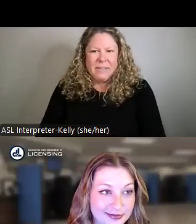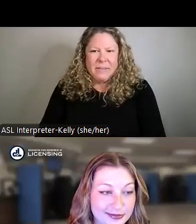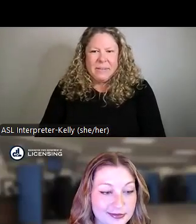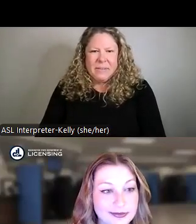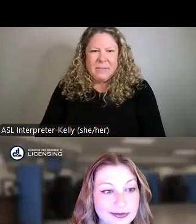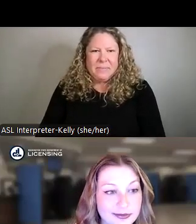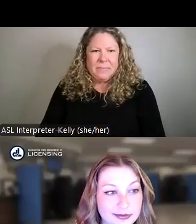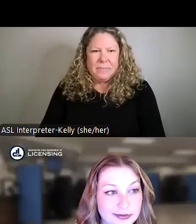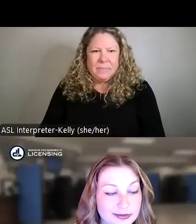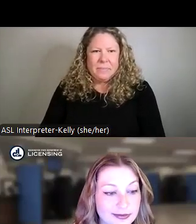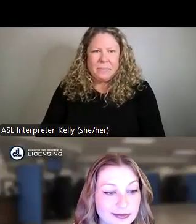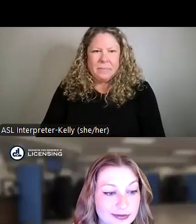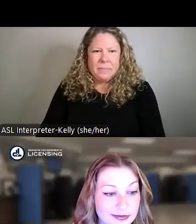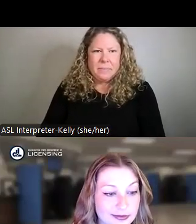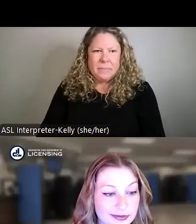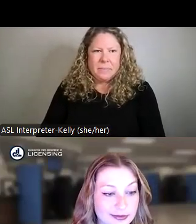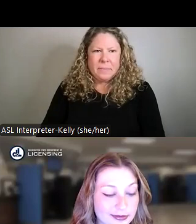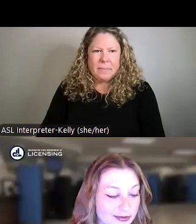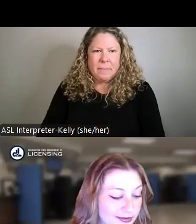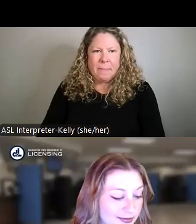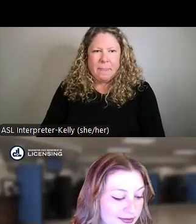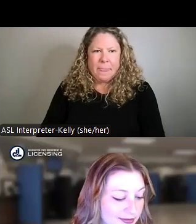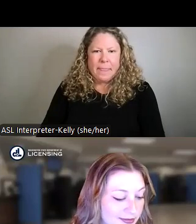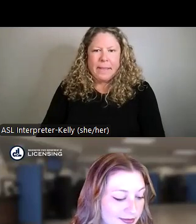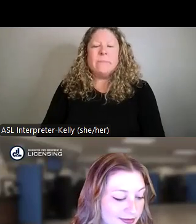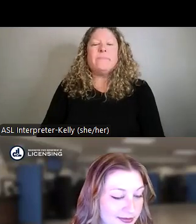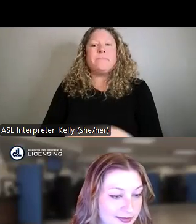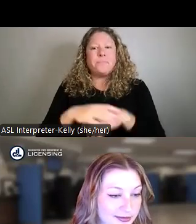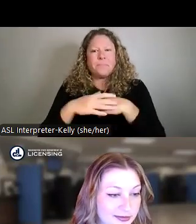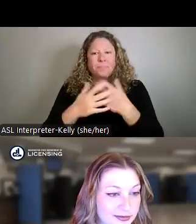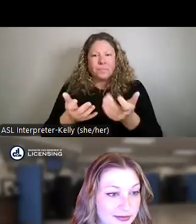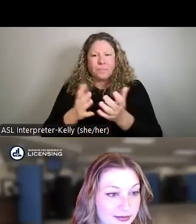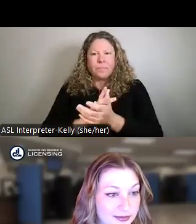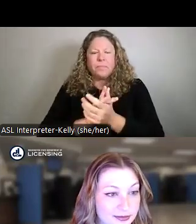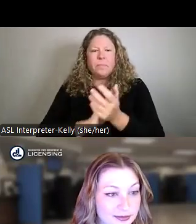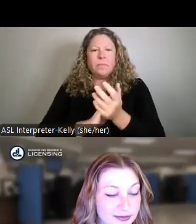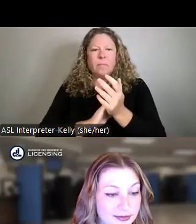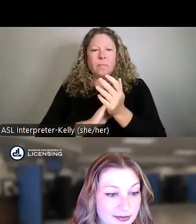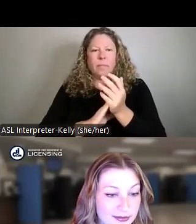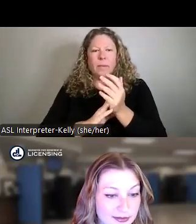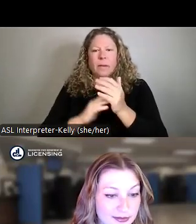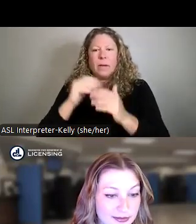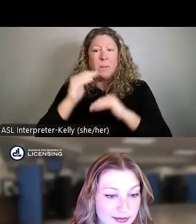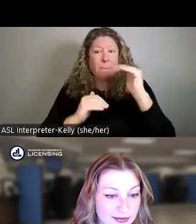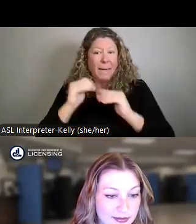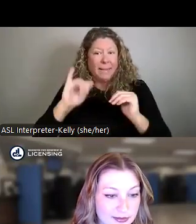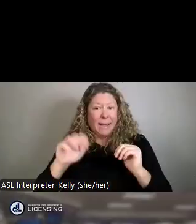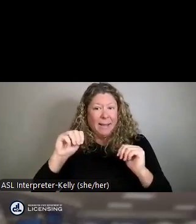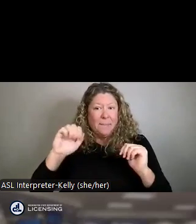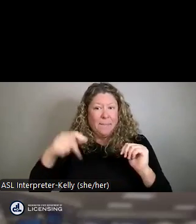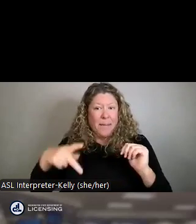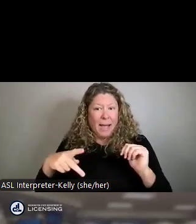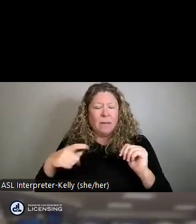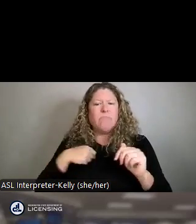Okay. There you go. All right. So we worked directly with our subject matter experts